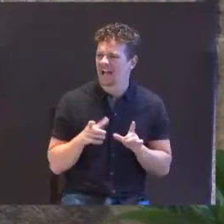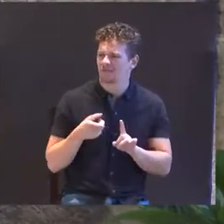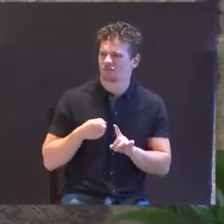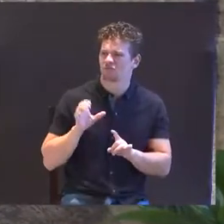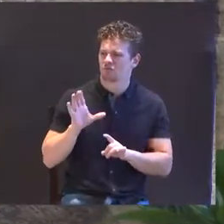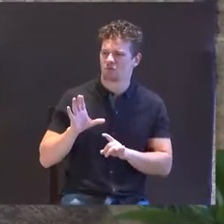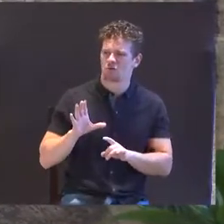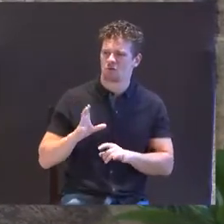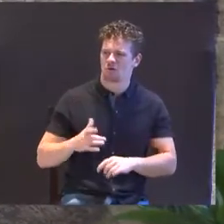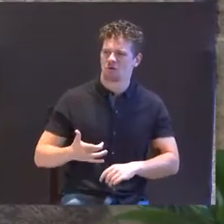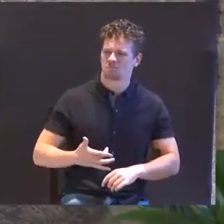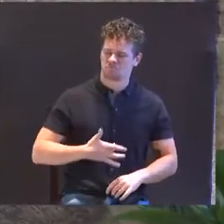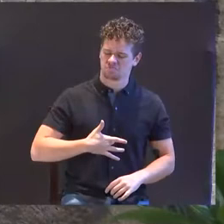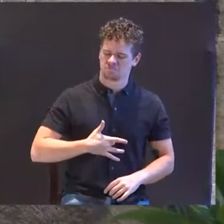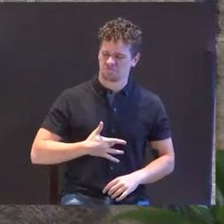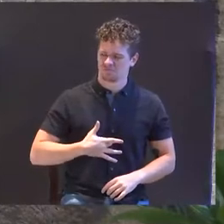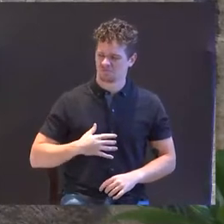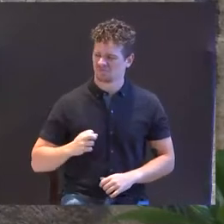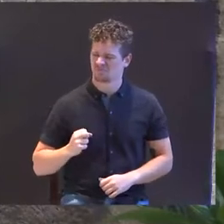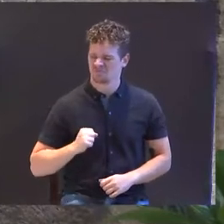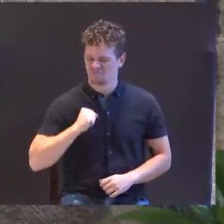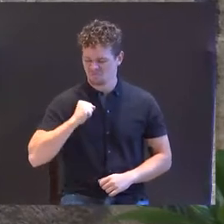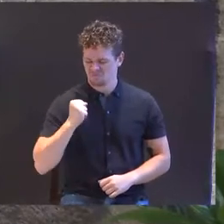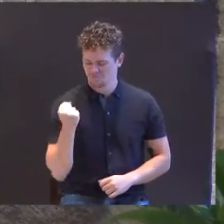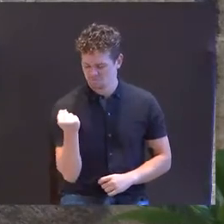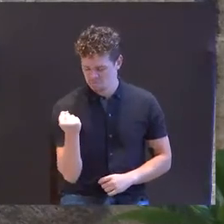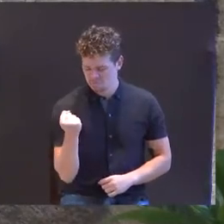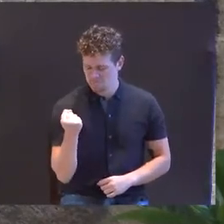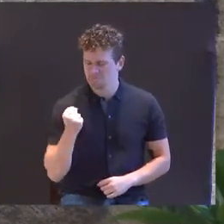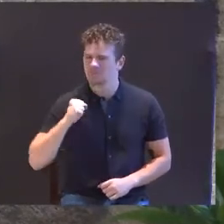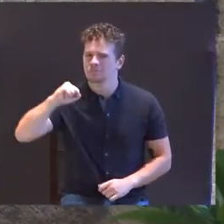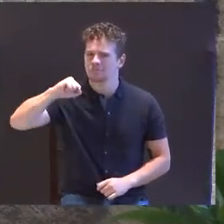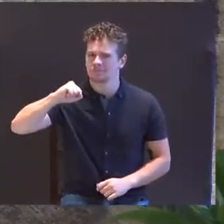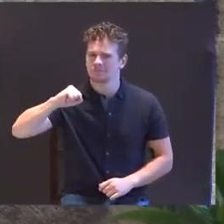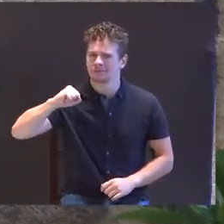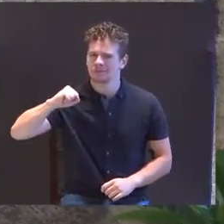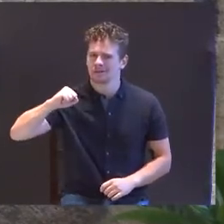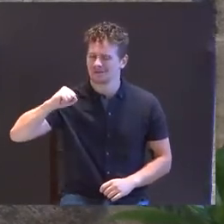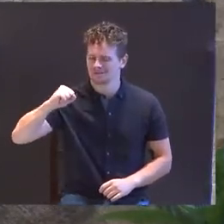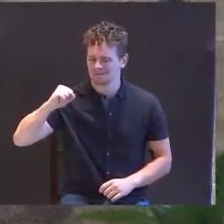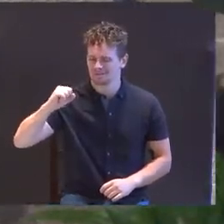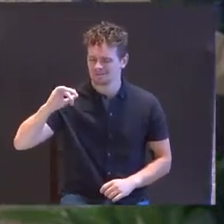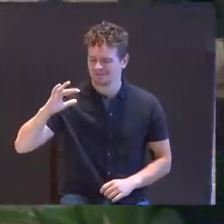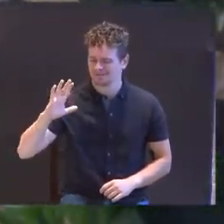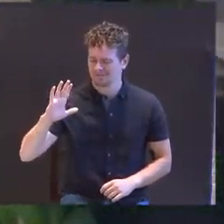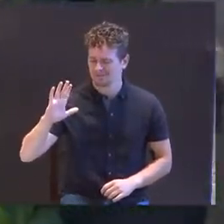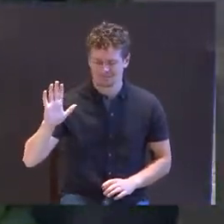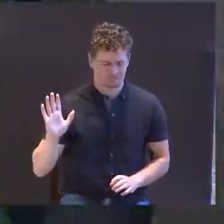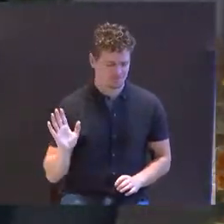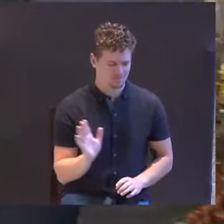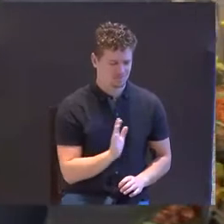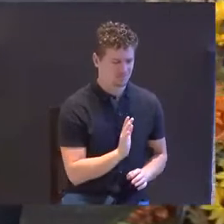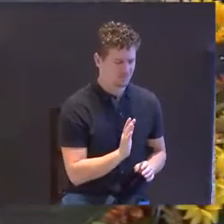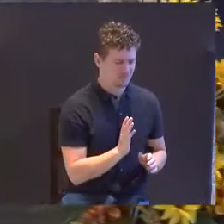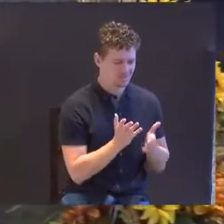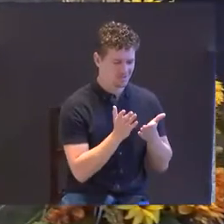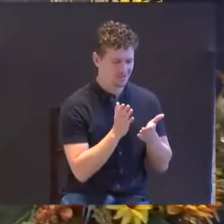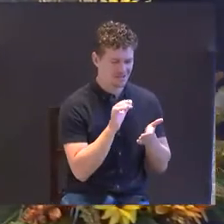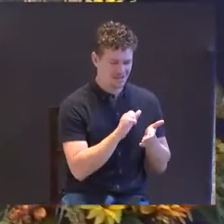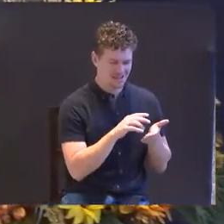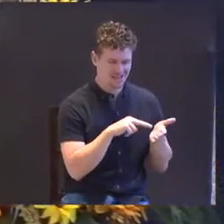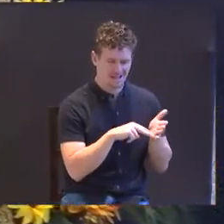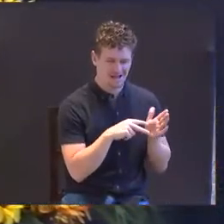fist. But to be in that place of non-resistance means to be in a place of peace. And